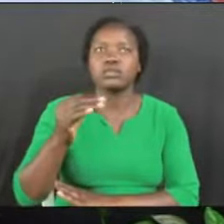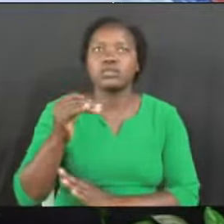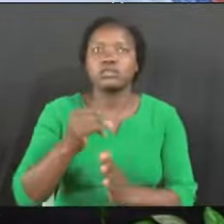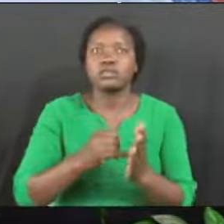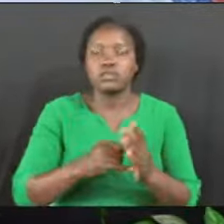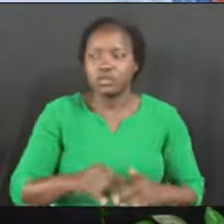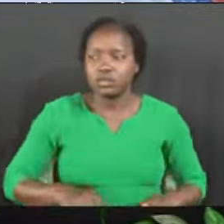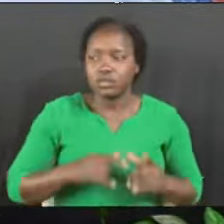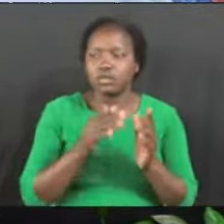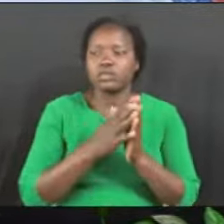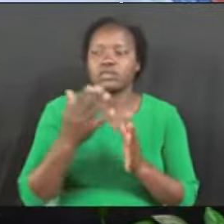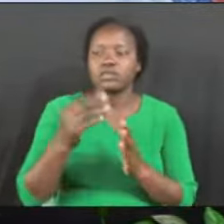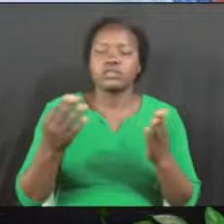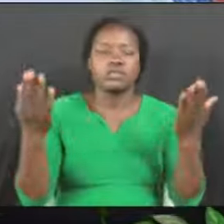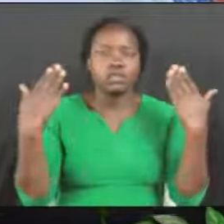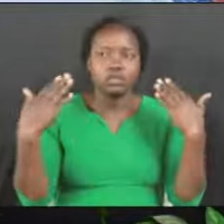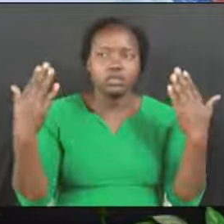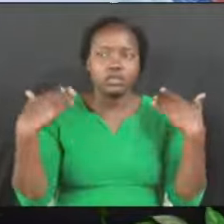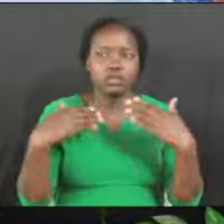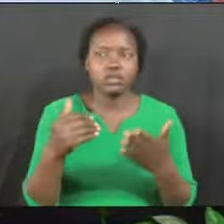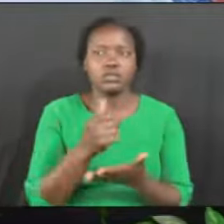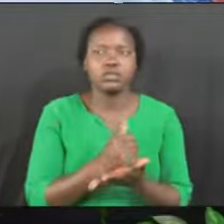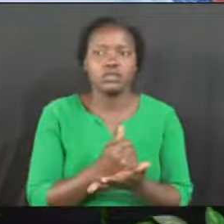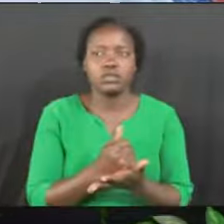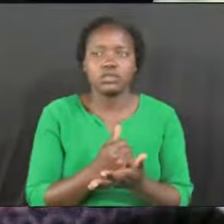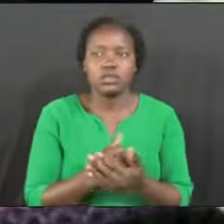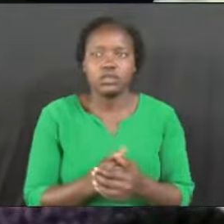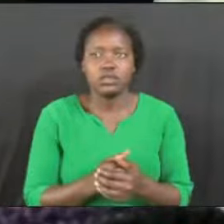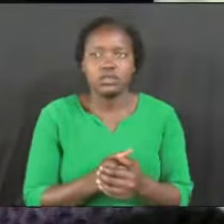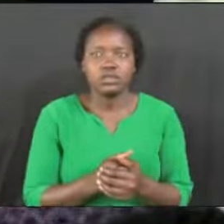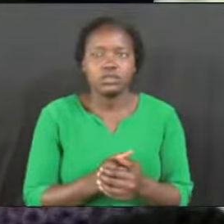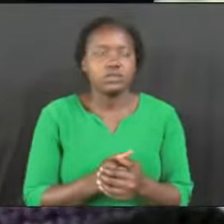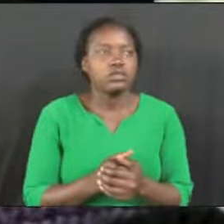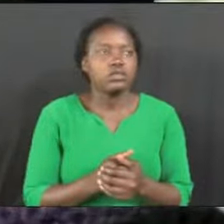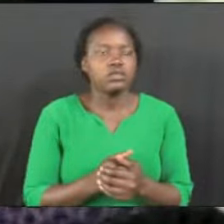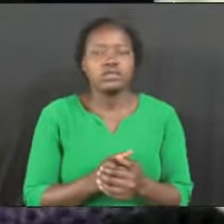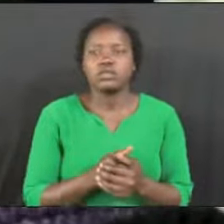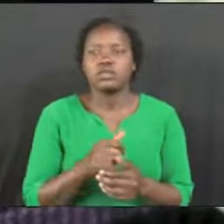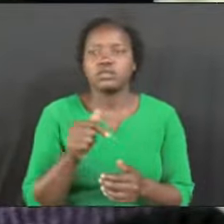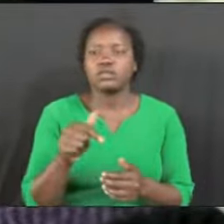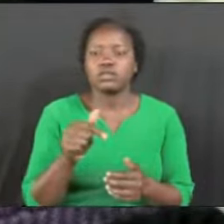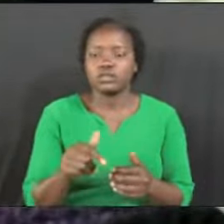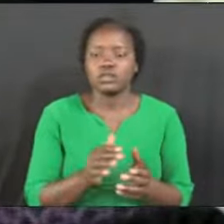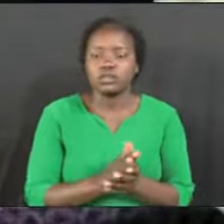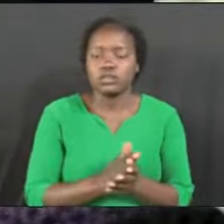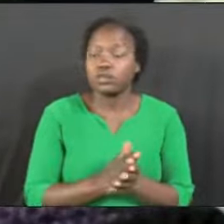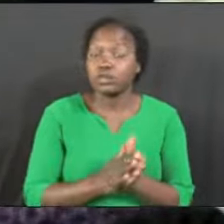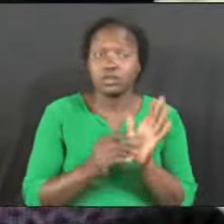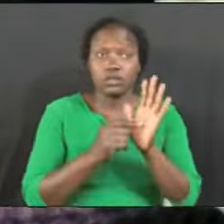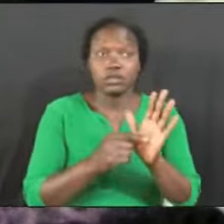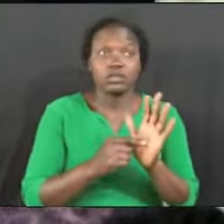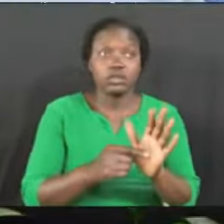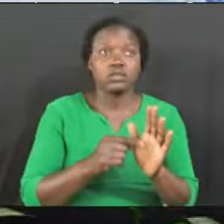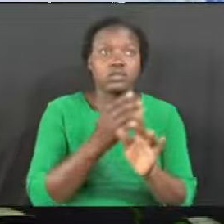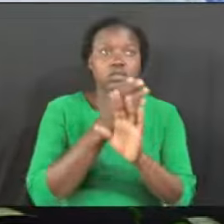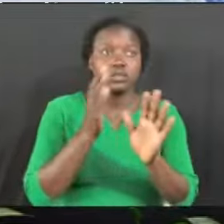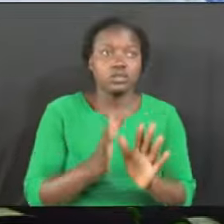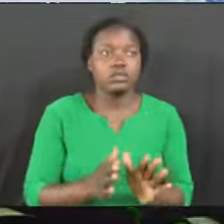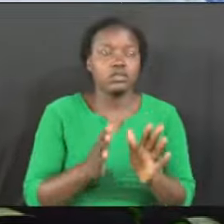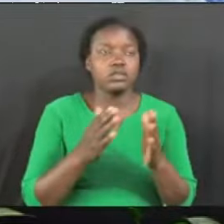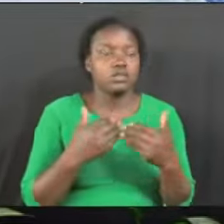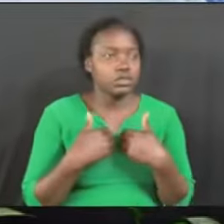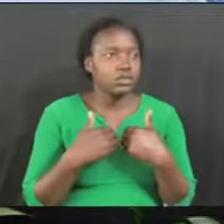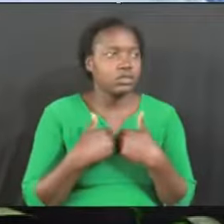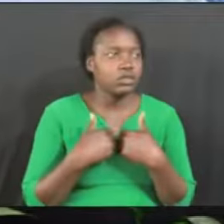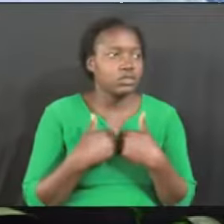with Him forever. Let the church say amen. And if there is a manifesto that Christians have, it